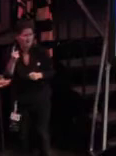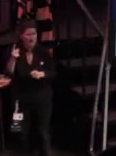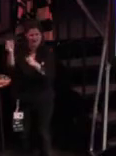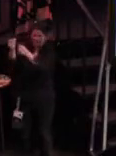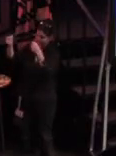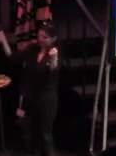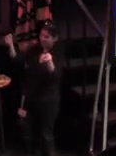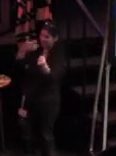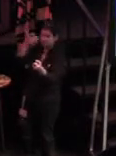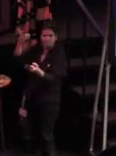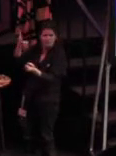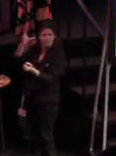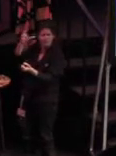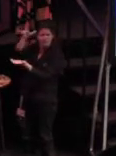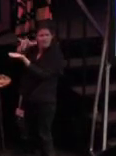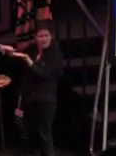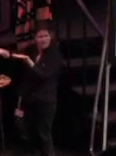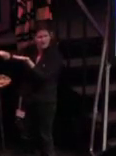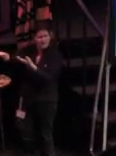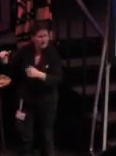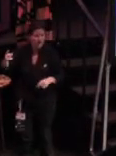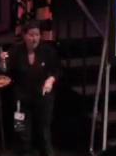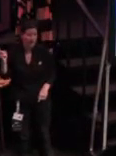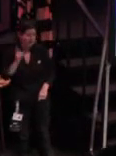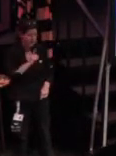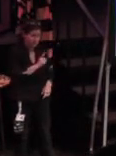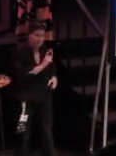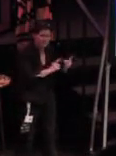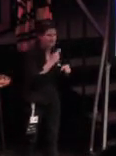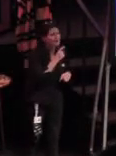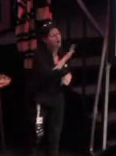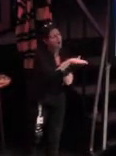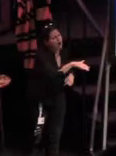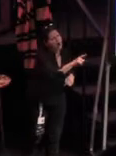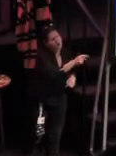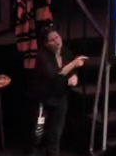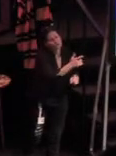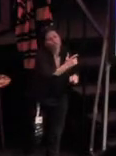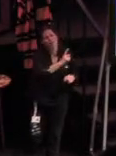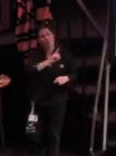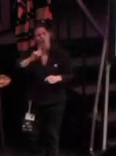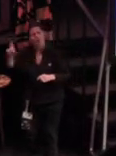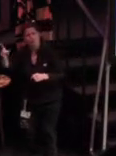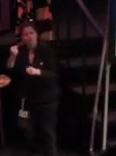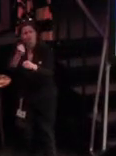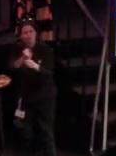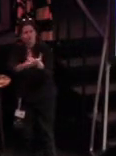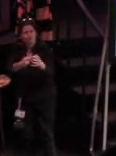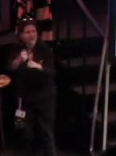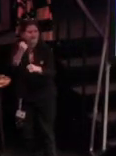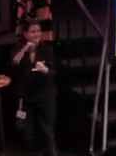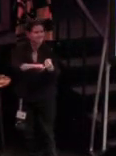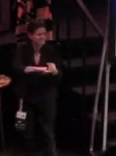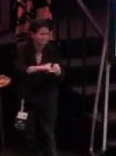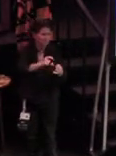and get some. And the artistic director was like, what? No, wait, look, come on, I'll come with you. I'll show you where the coffee is. And she came in and opened the fridge, and I was